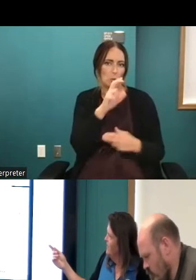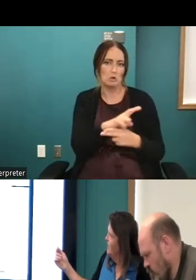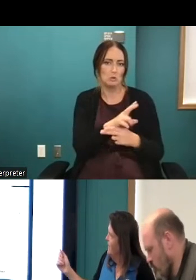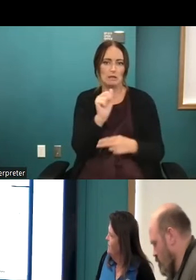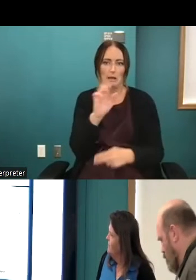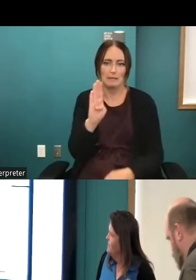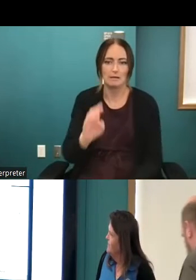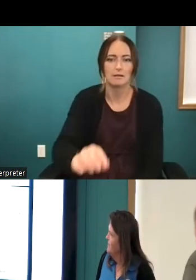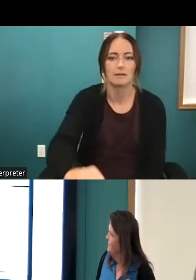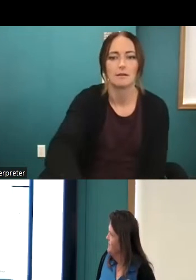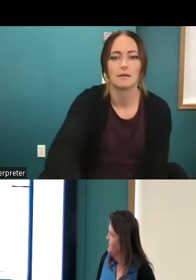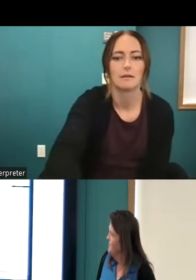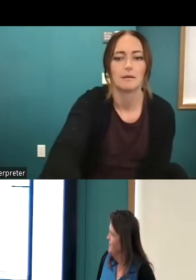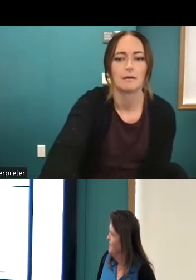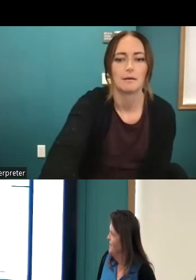If you'll click again, whoops.